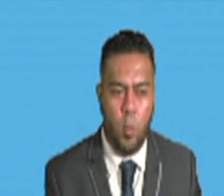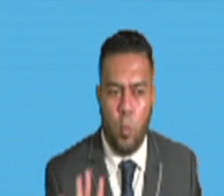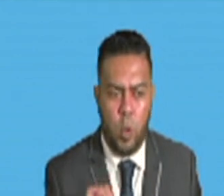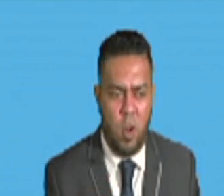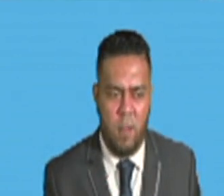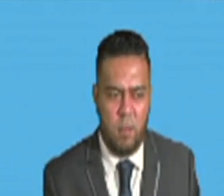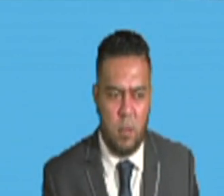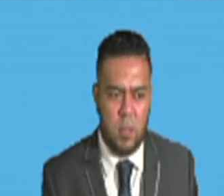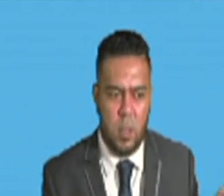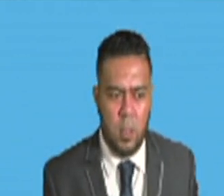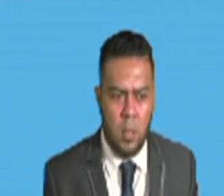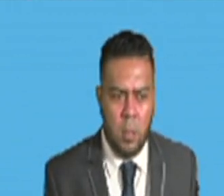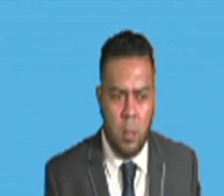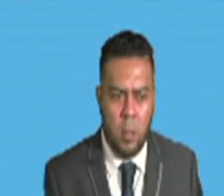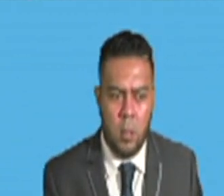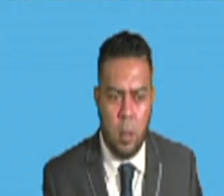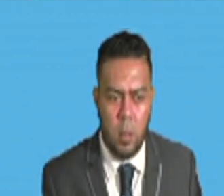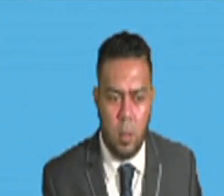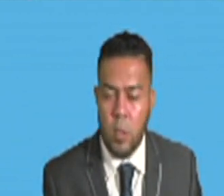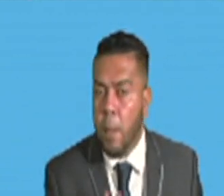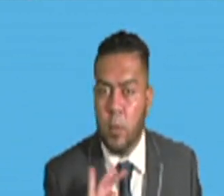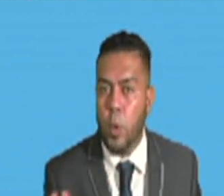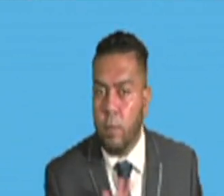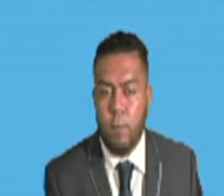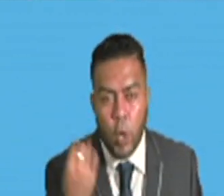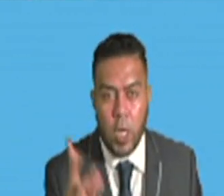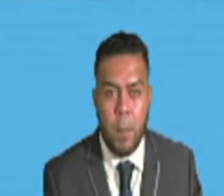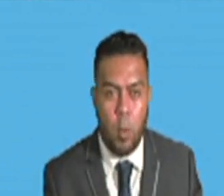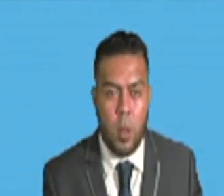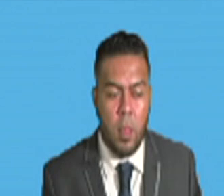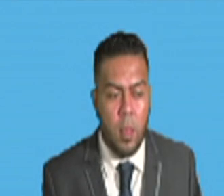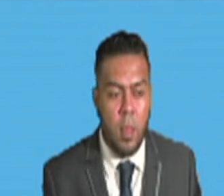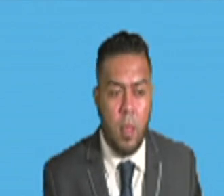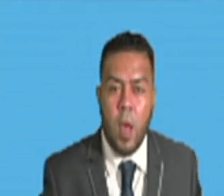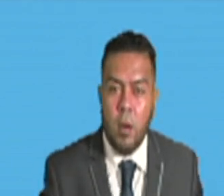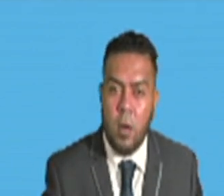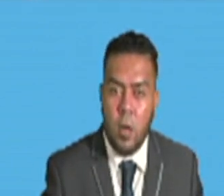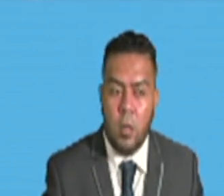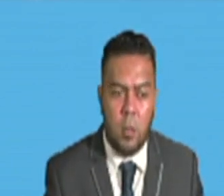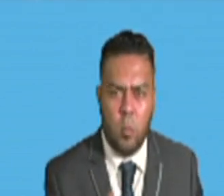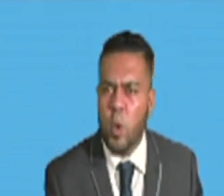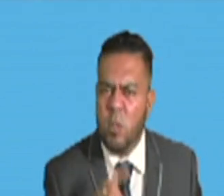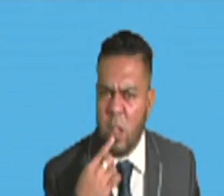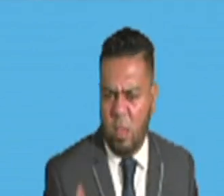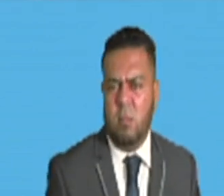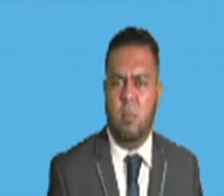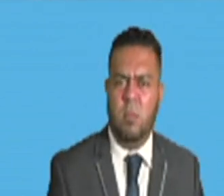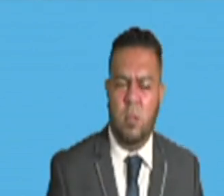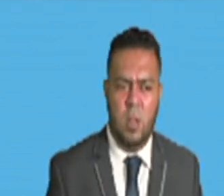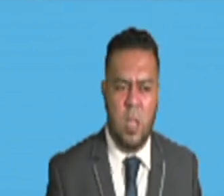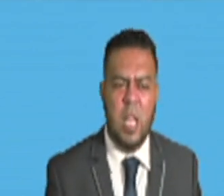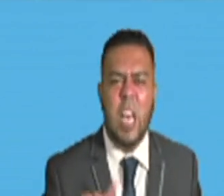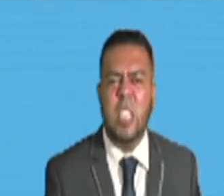have anybody sitting from this side saying, yeah, but we must not forget about the football team. We must not forget about Roy Krishna. We don't say that. It's